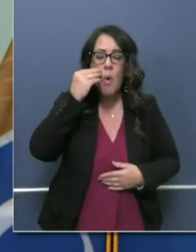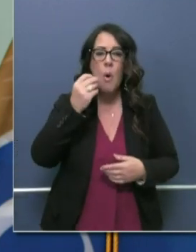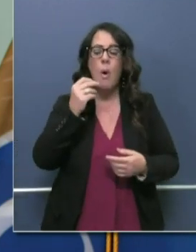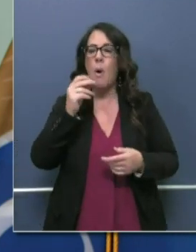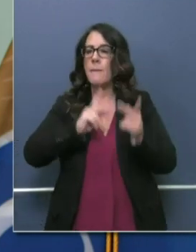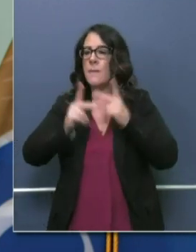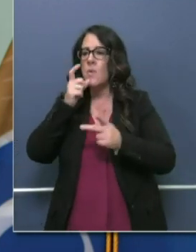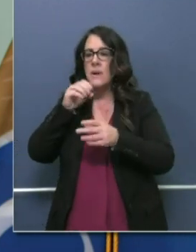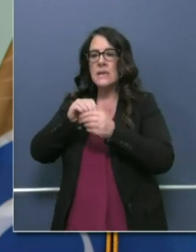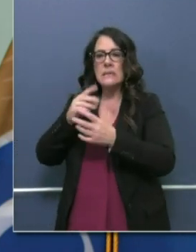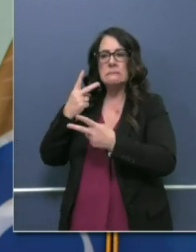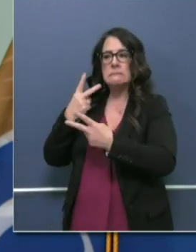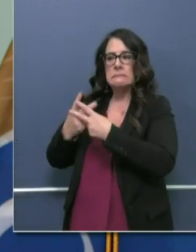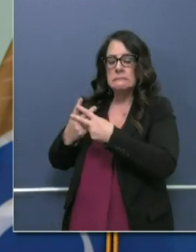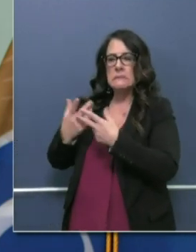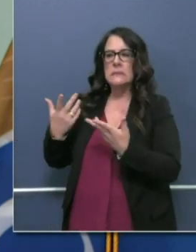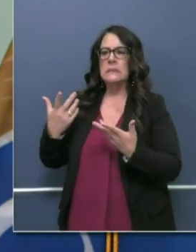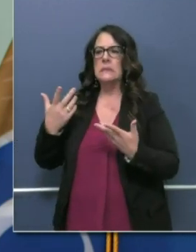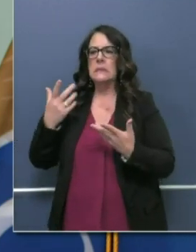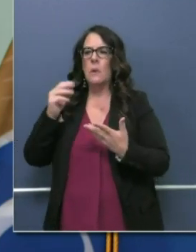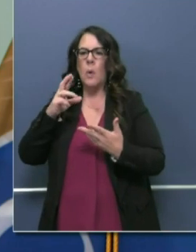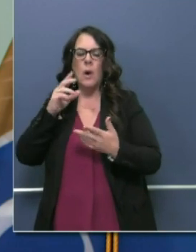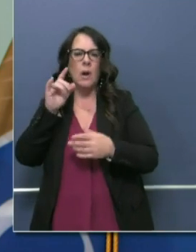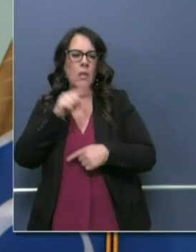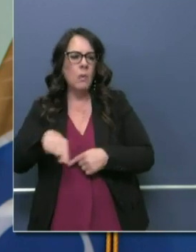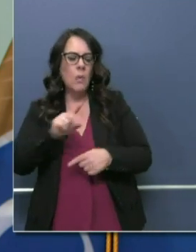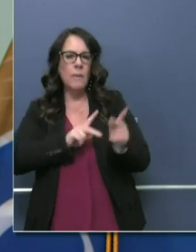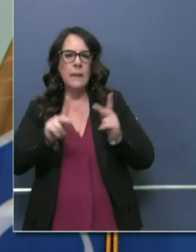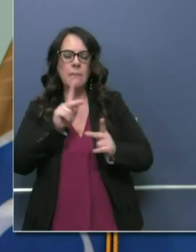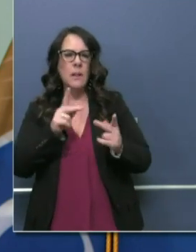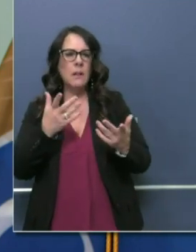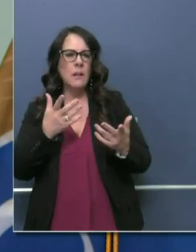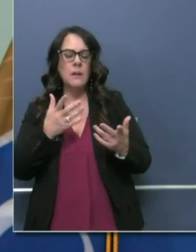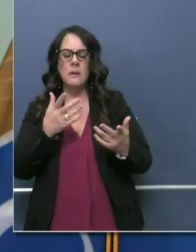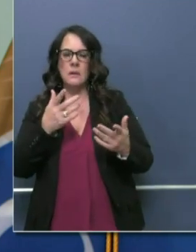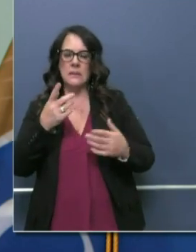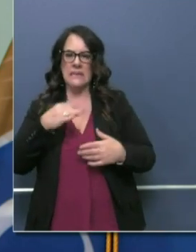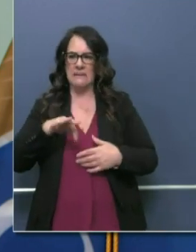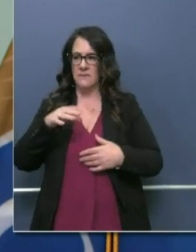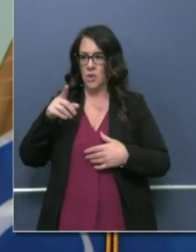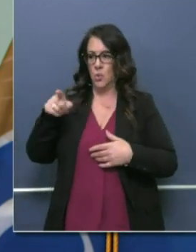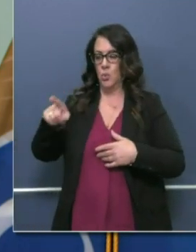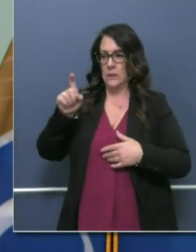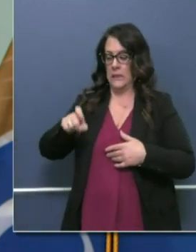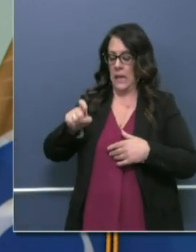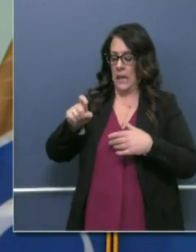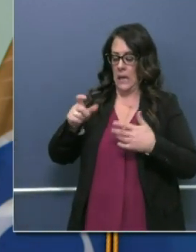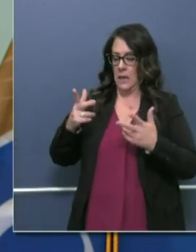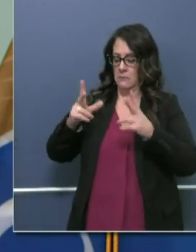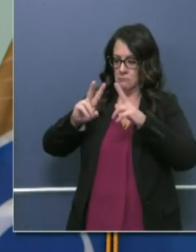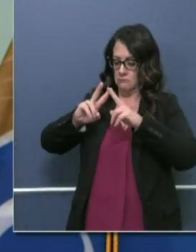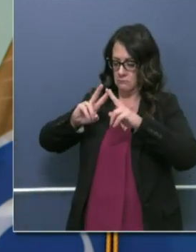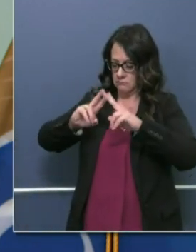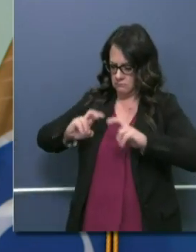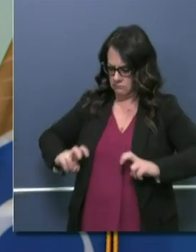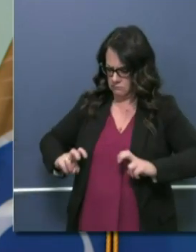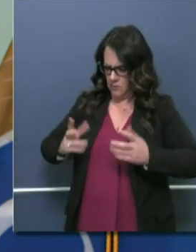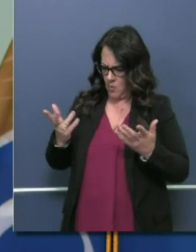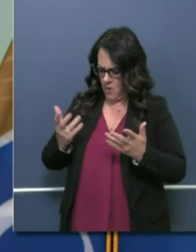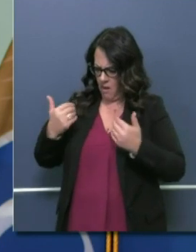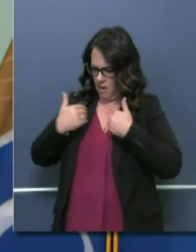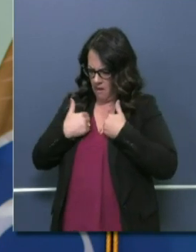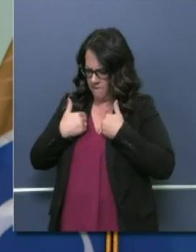other individuals. If those criteria can be self-assessed, self-certified by the local health